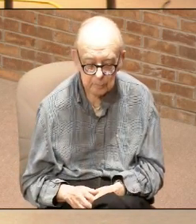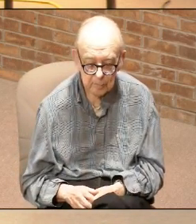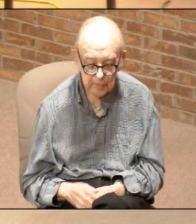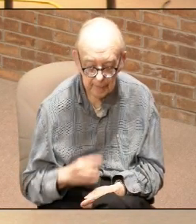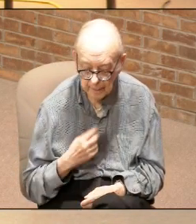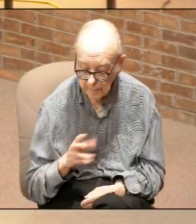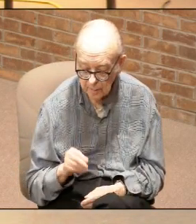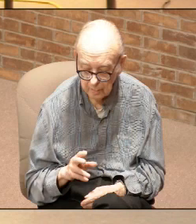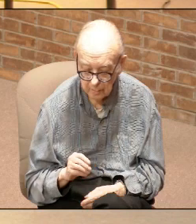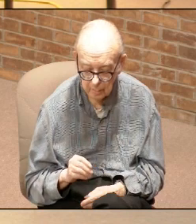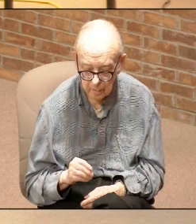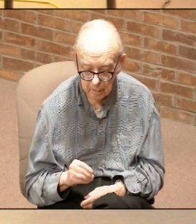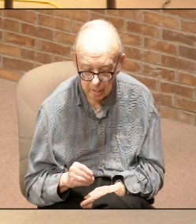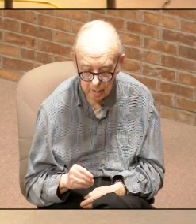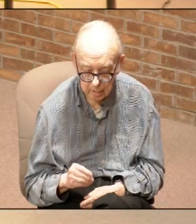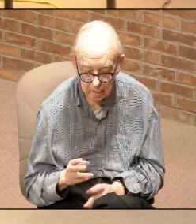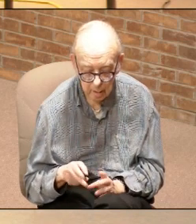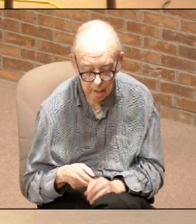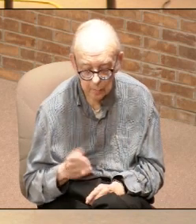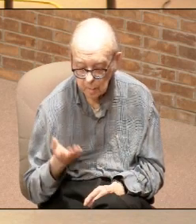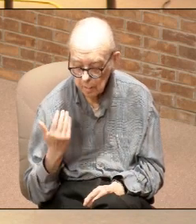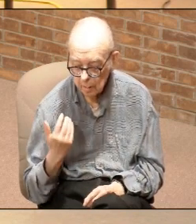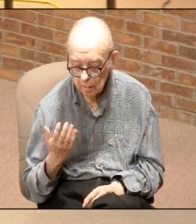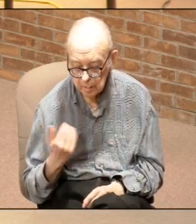no i quit going a long time ago